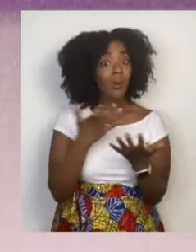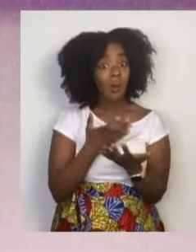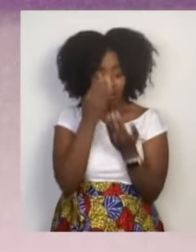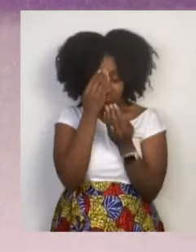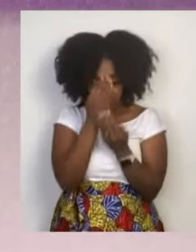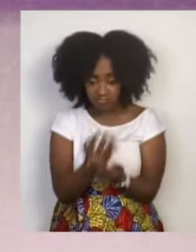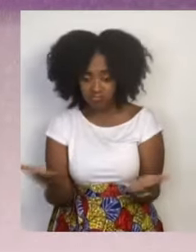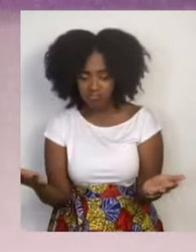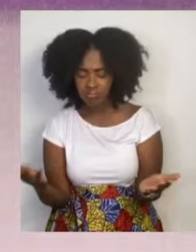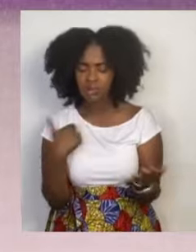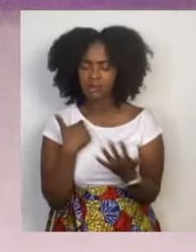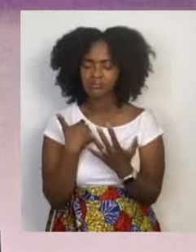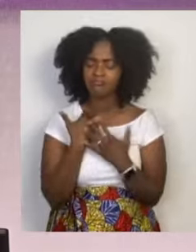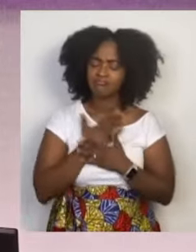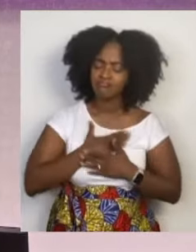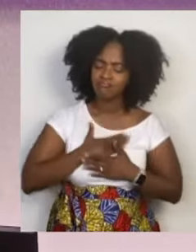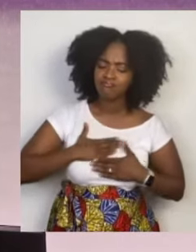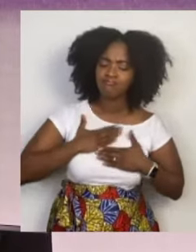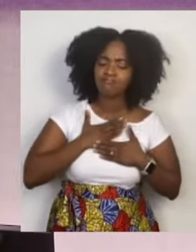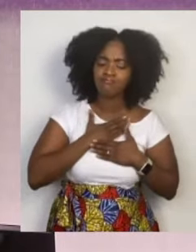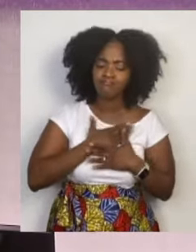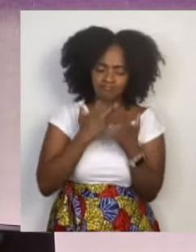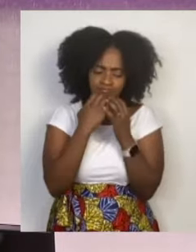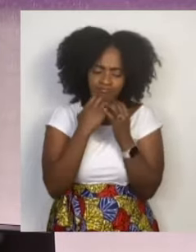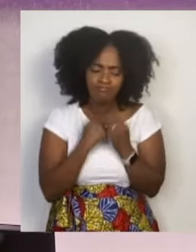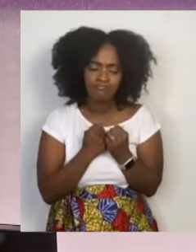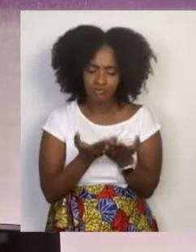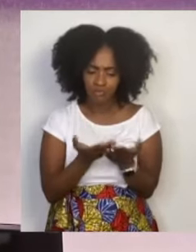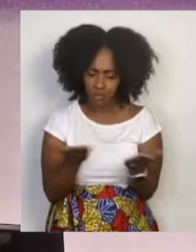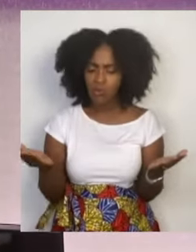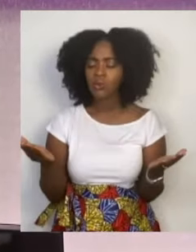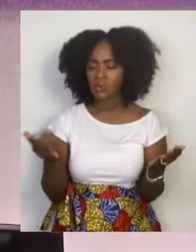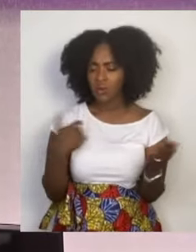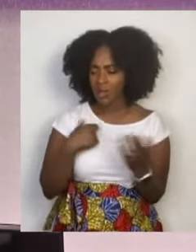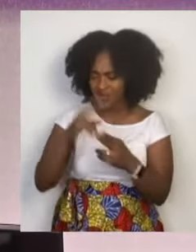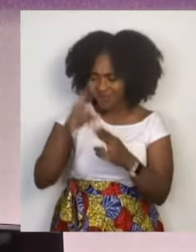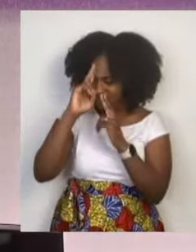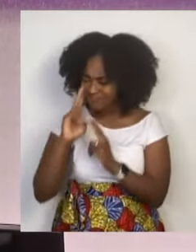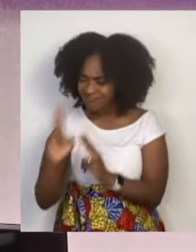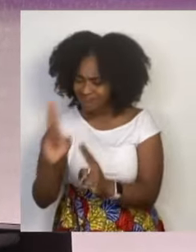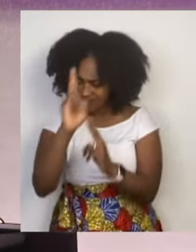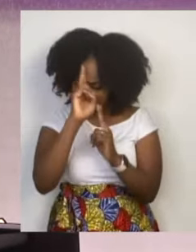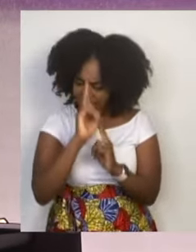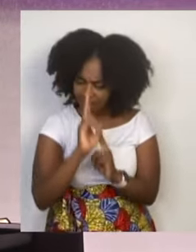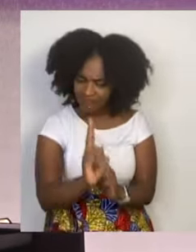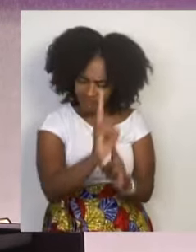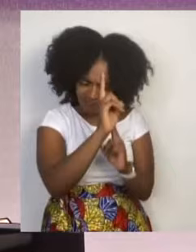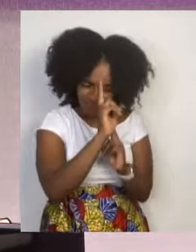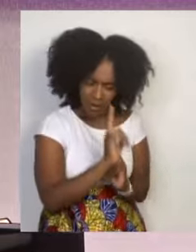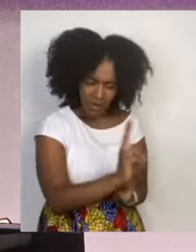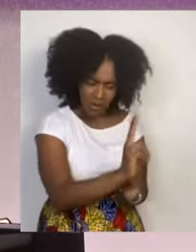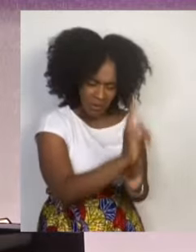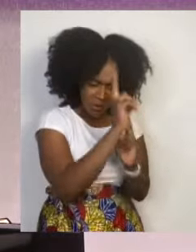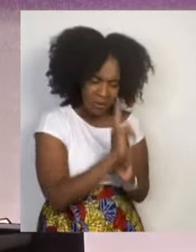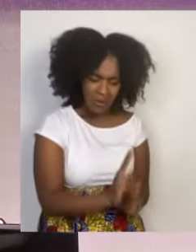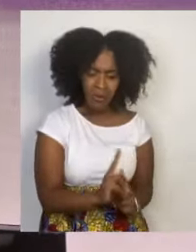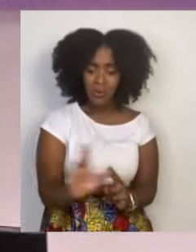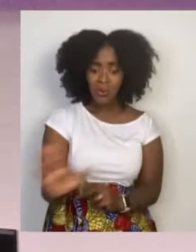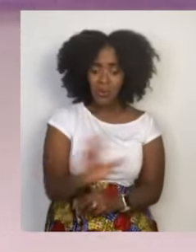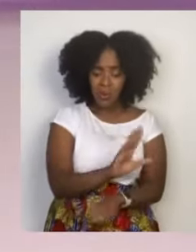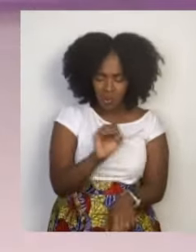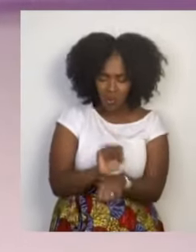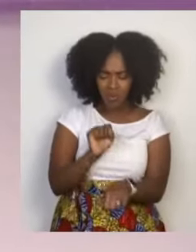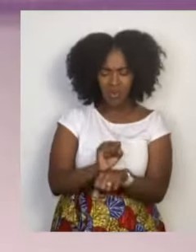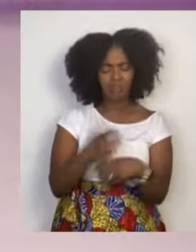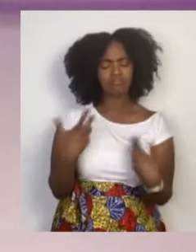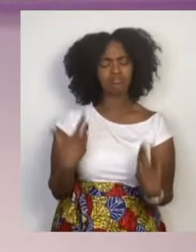I want you to know how much I honor you. I want you to know how much I respect the work that you do. I want you to understand how valuable you